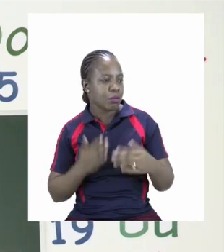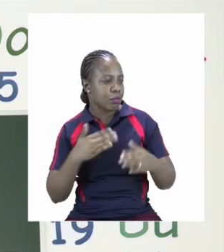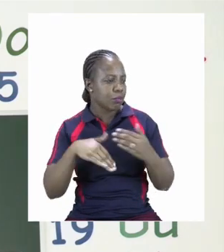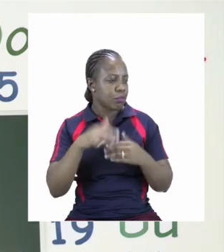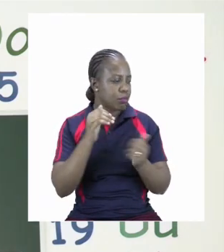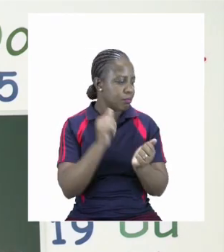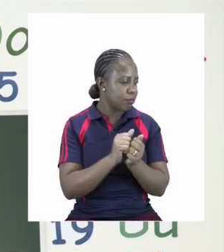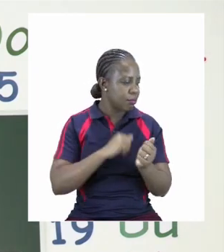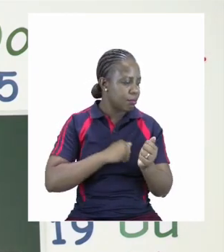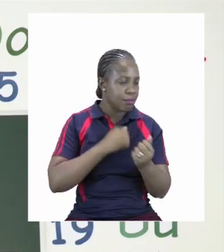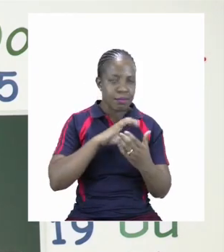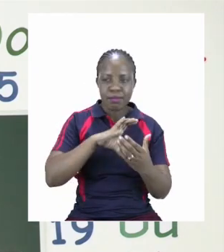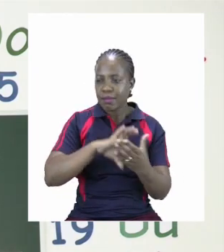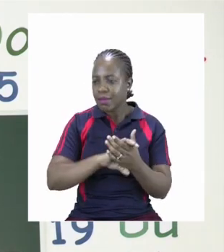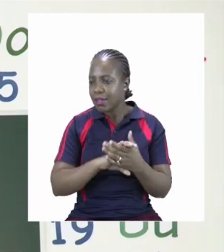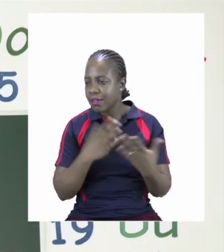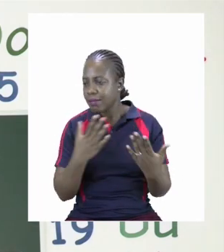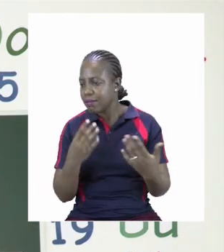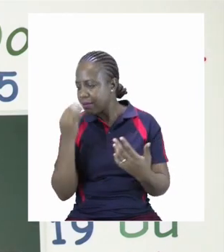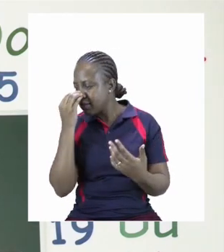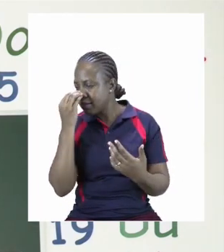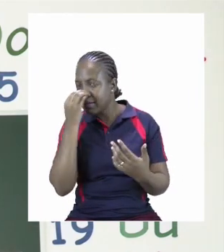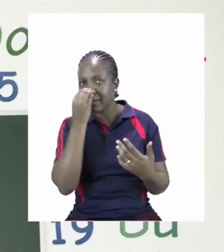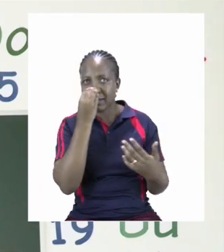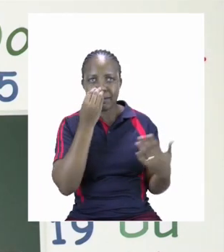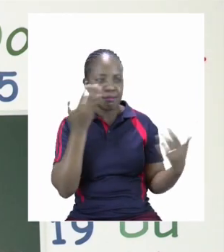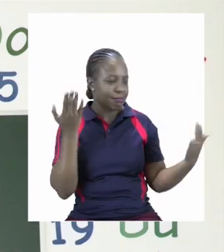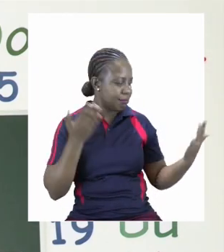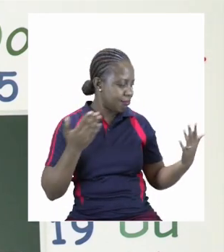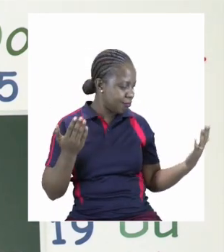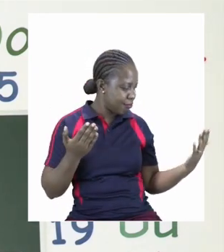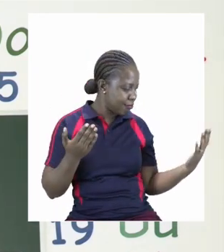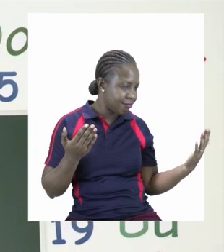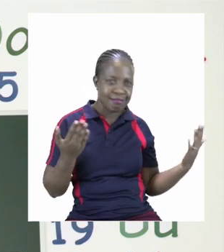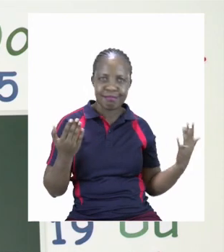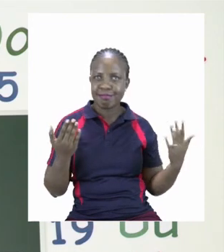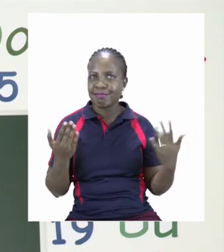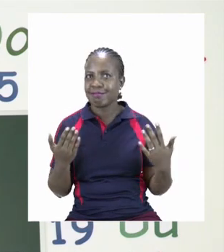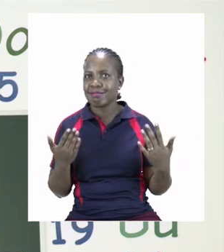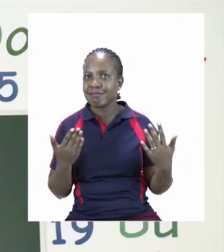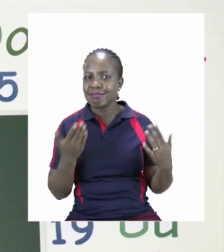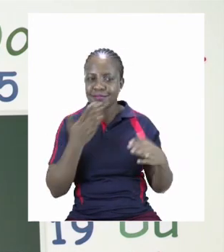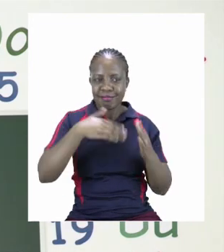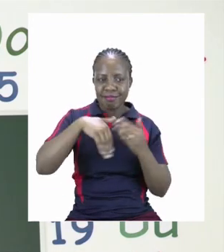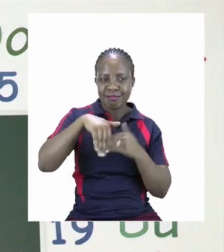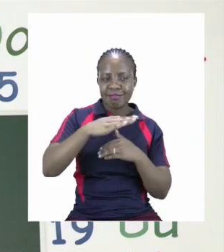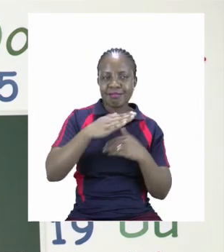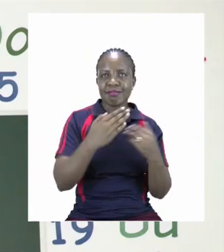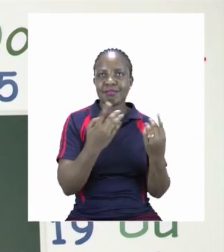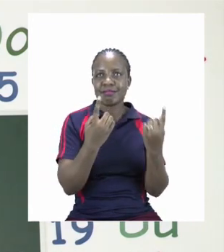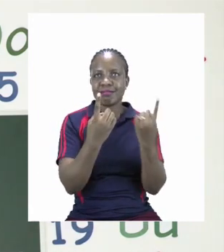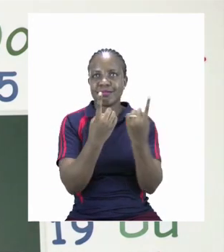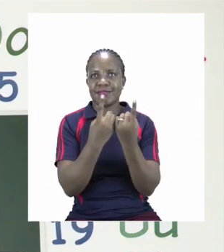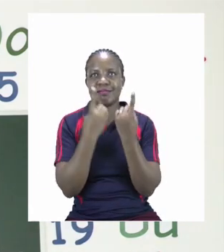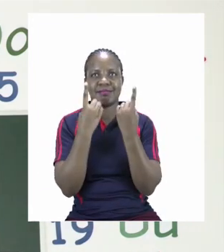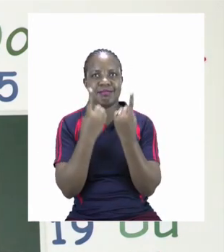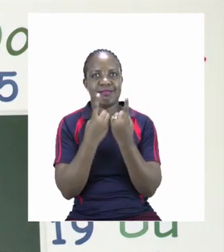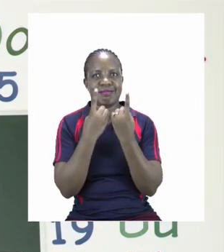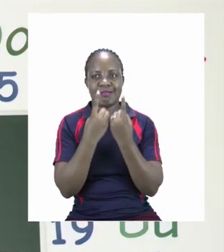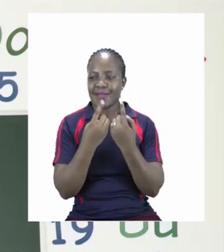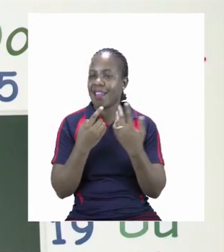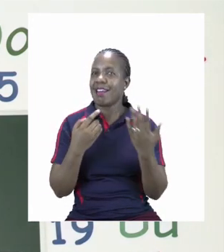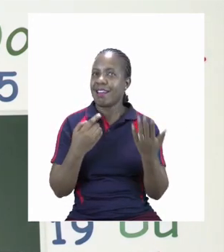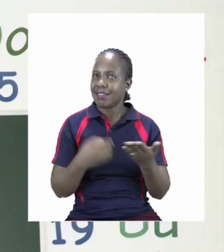you seen him anywhere? Sashi, where are you? Let's go outside and play. Oh, there